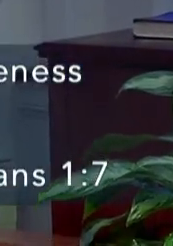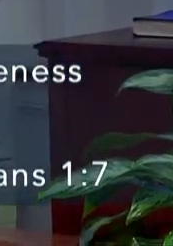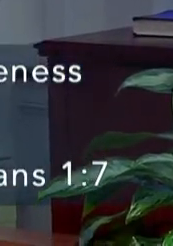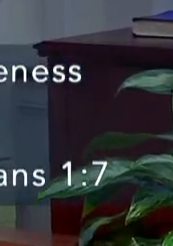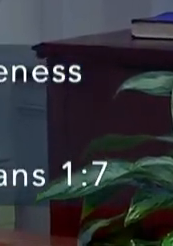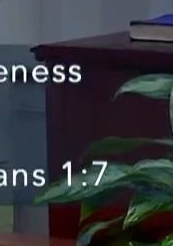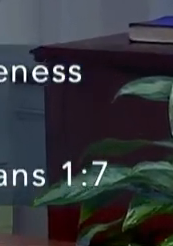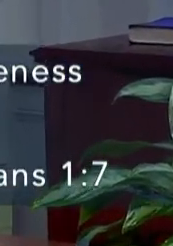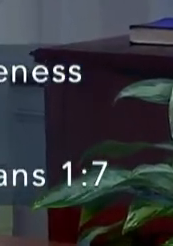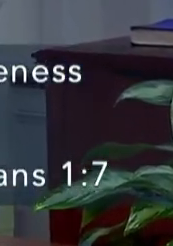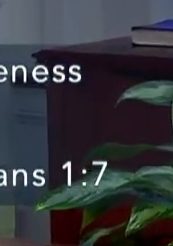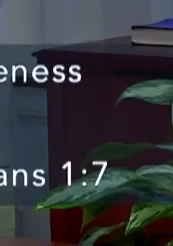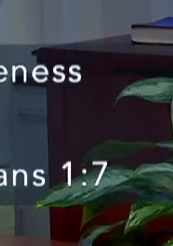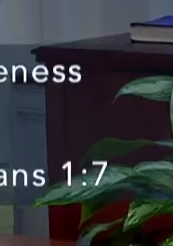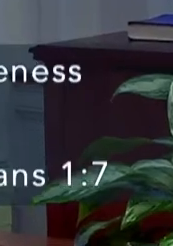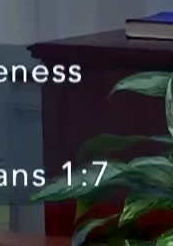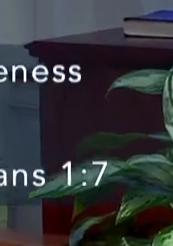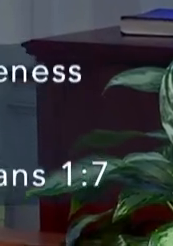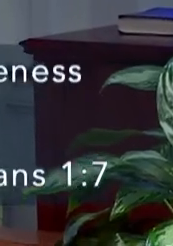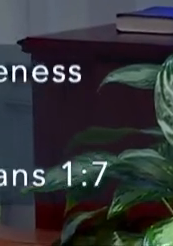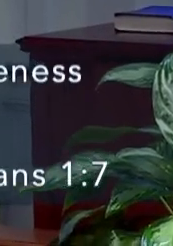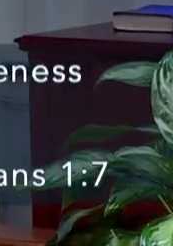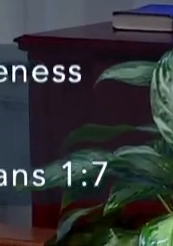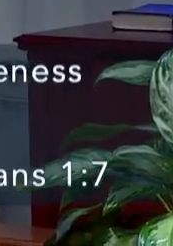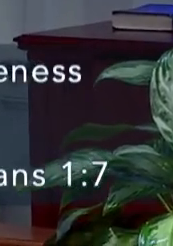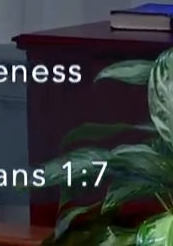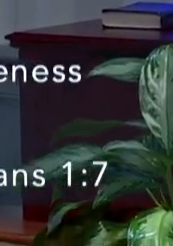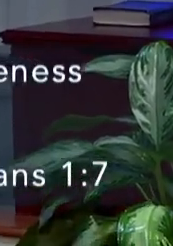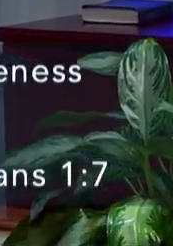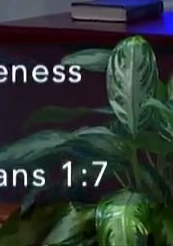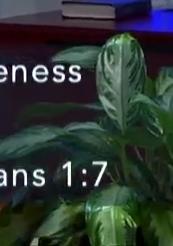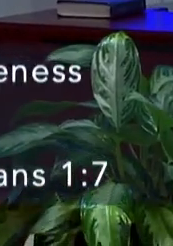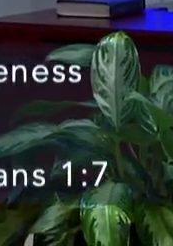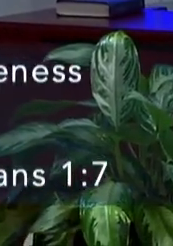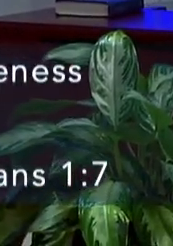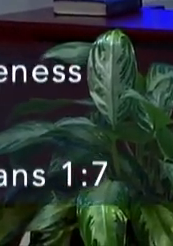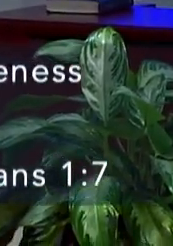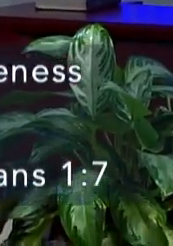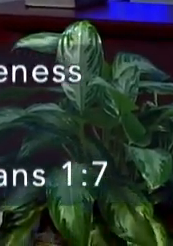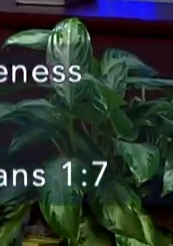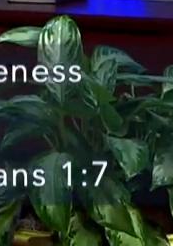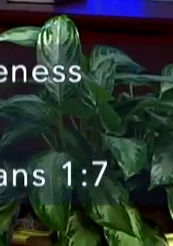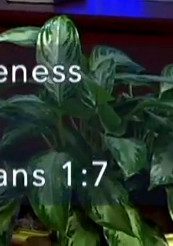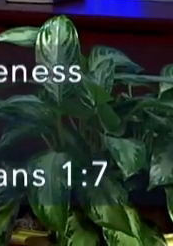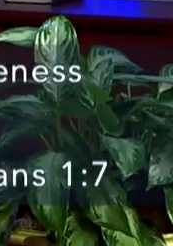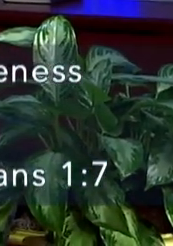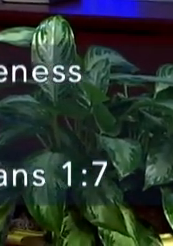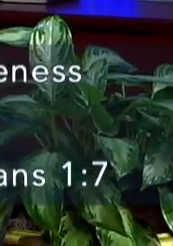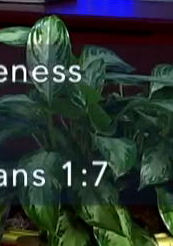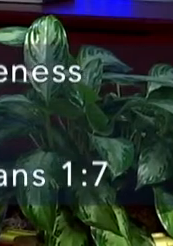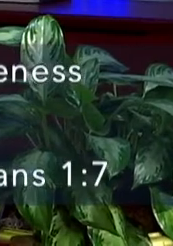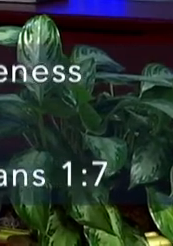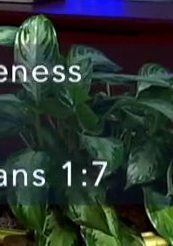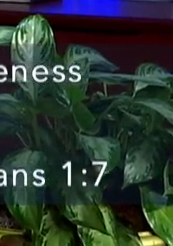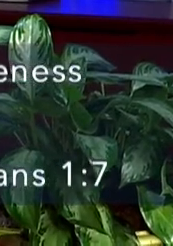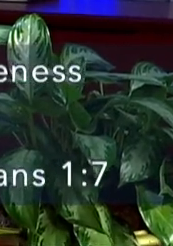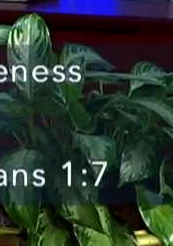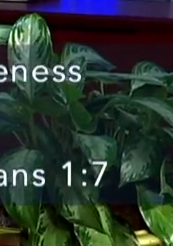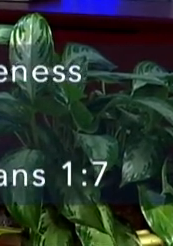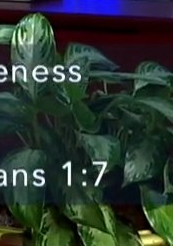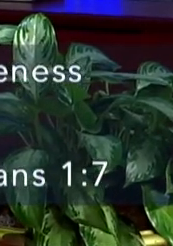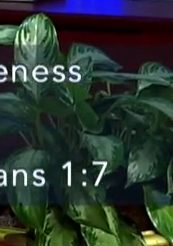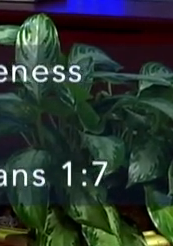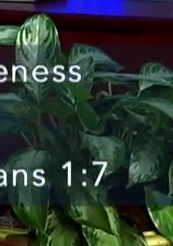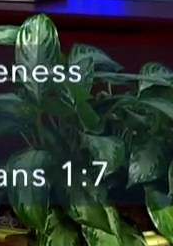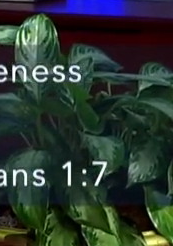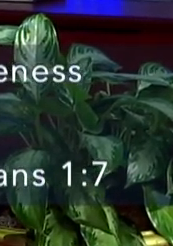sins according to the riches of his grace." Then I want to go to verse